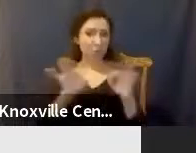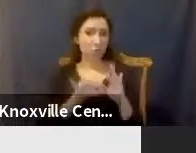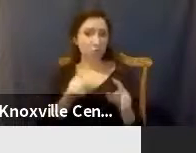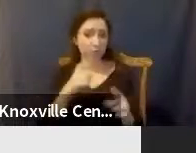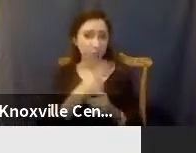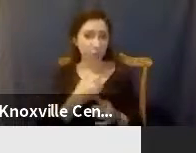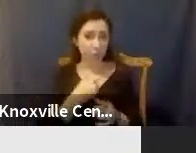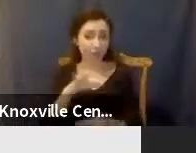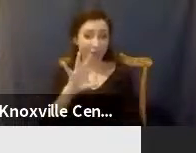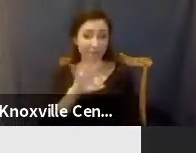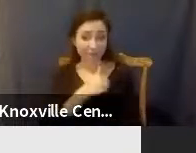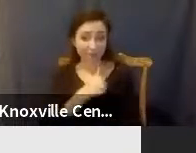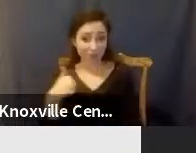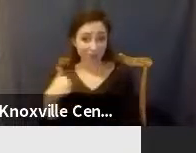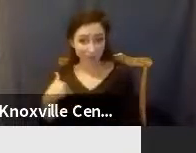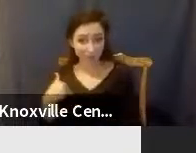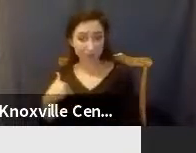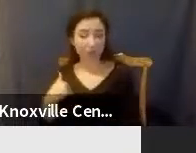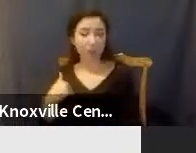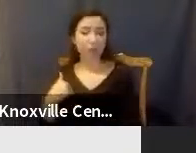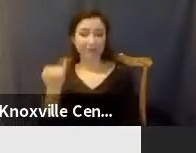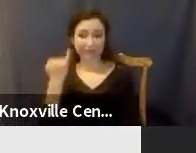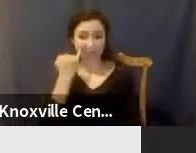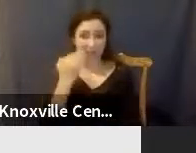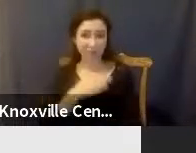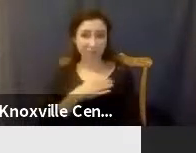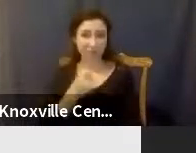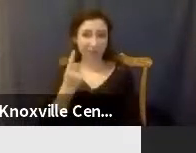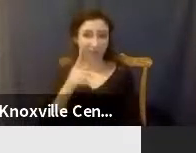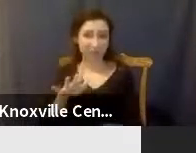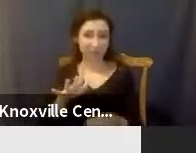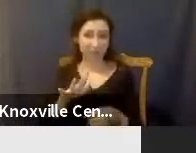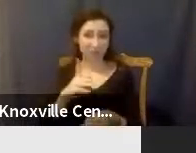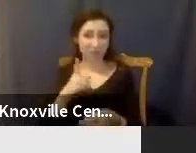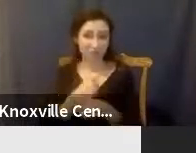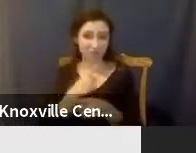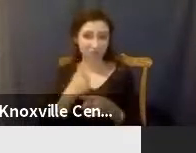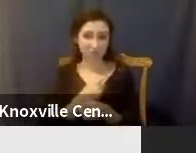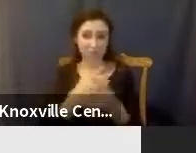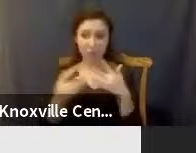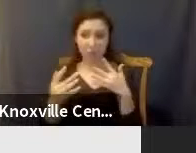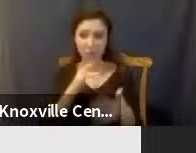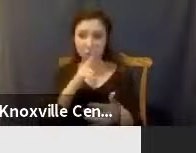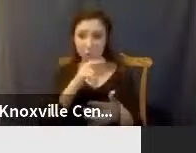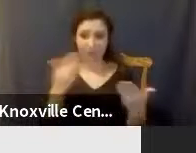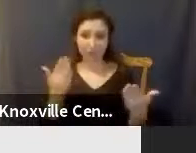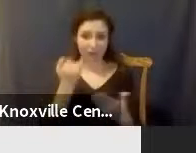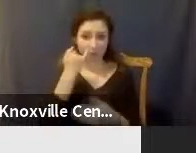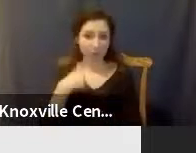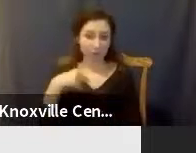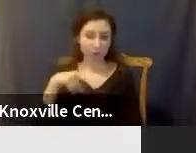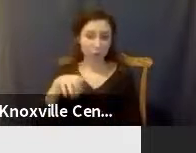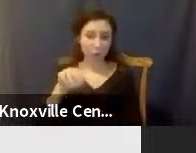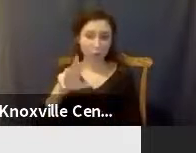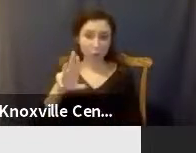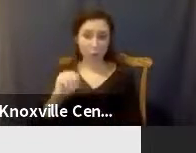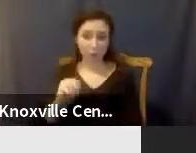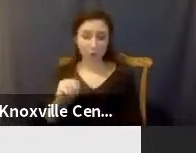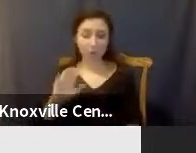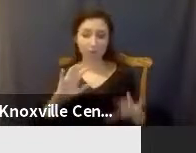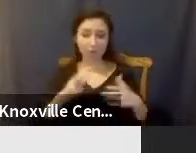9 members. If I understand correctly, it takes 5, regardless of who's here, as long as we have quorum, it takes 5